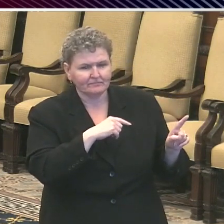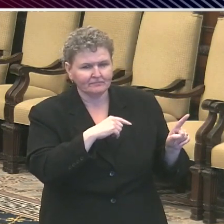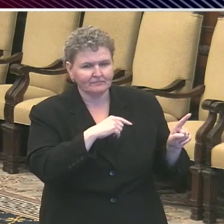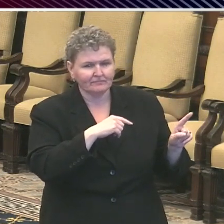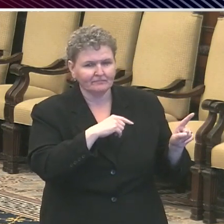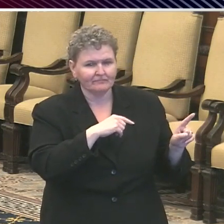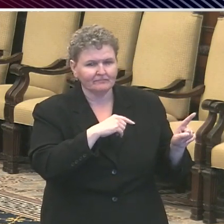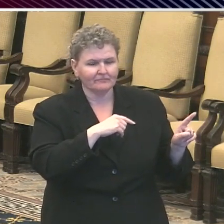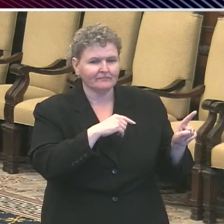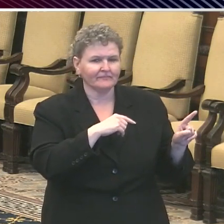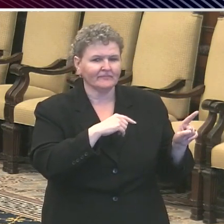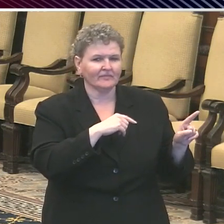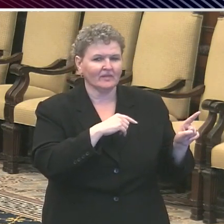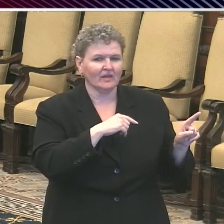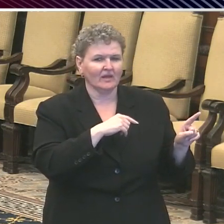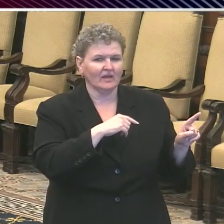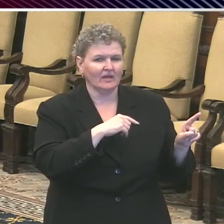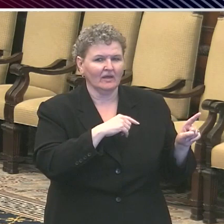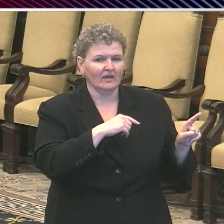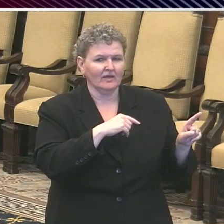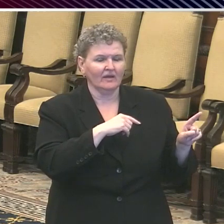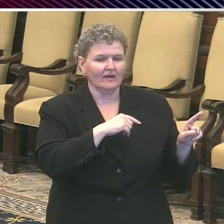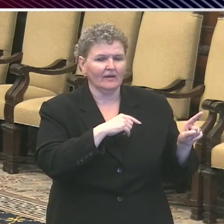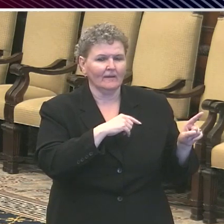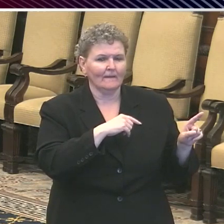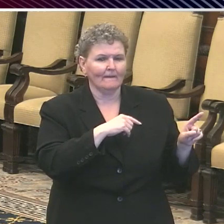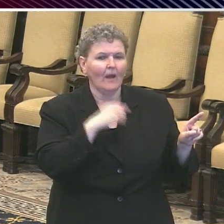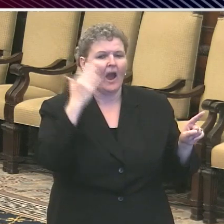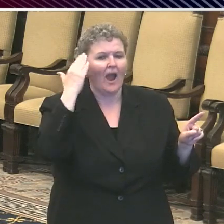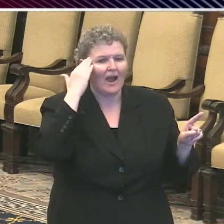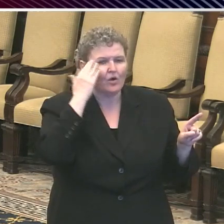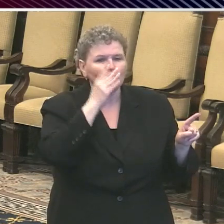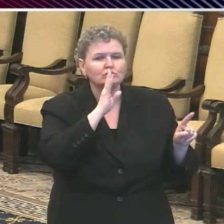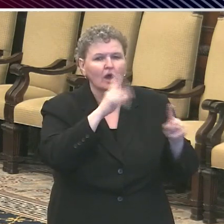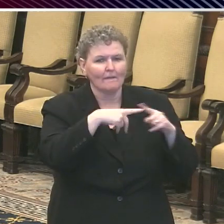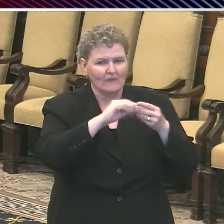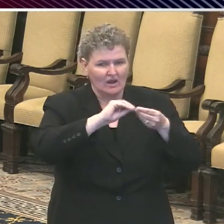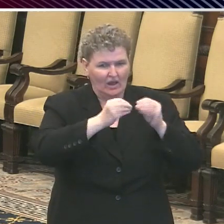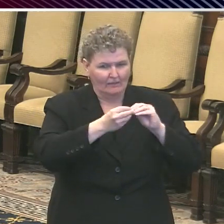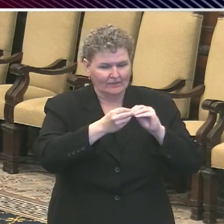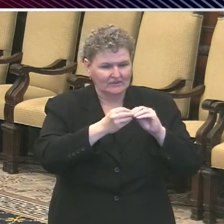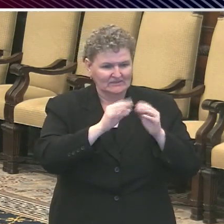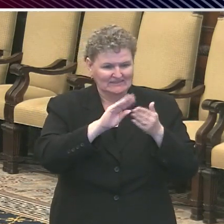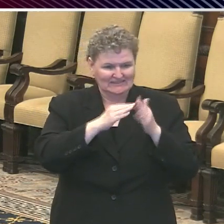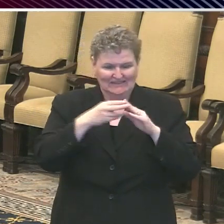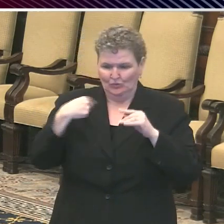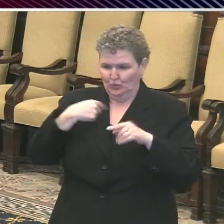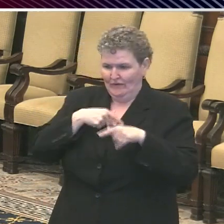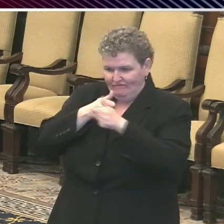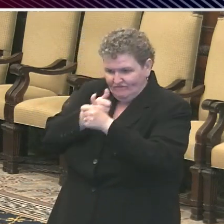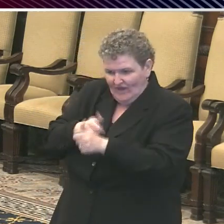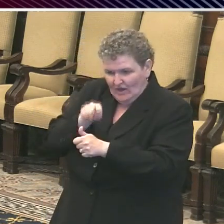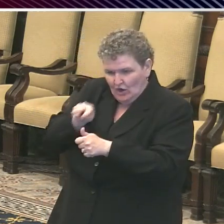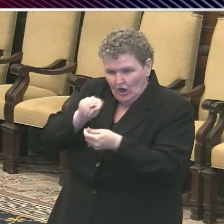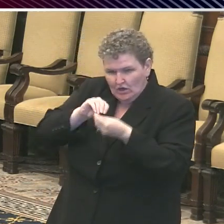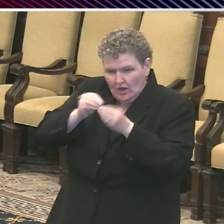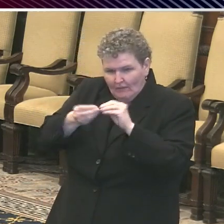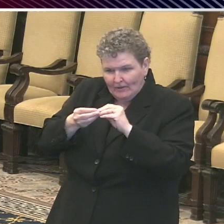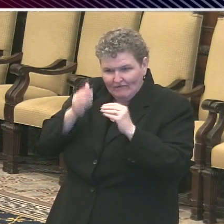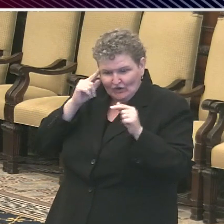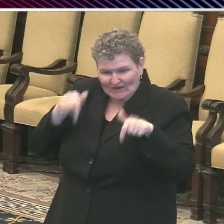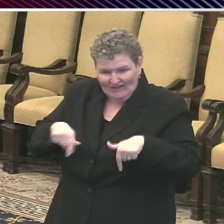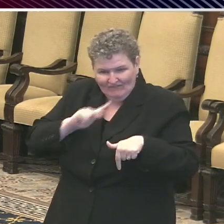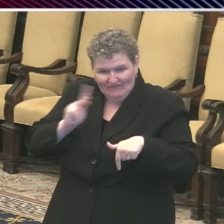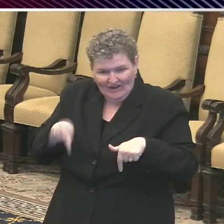I understand you don't want to talk necessarily about what metrics the city is using, but let's be honest here. You